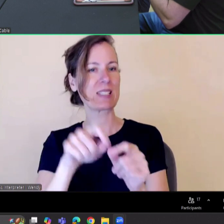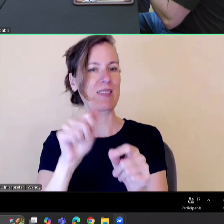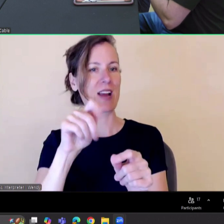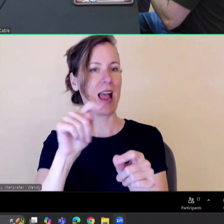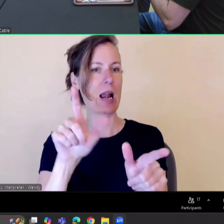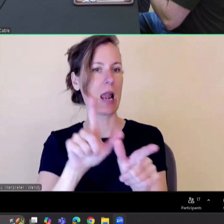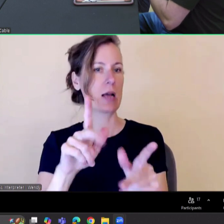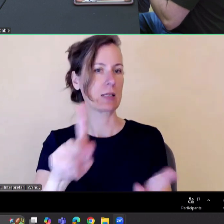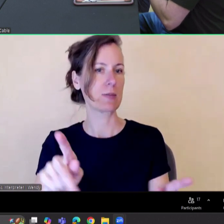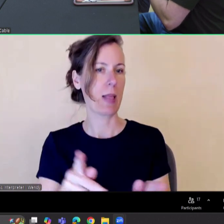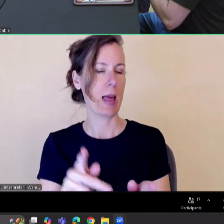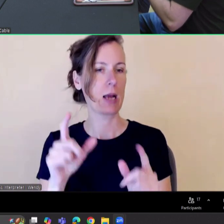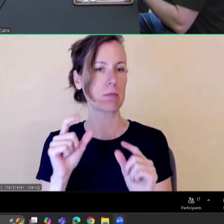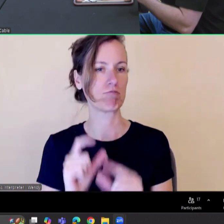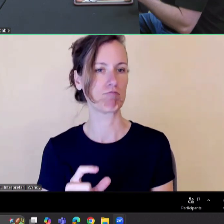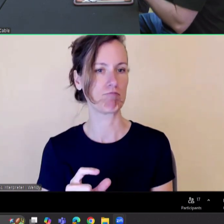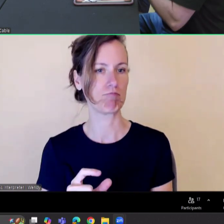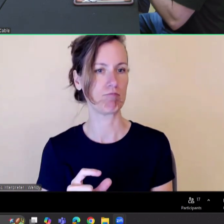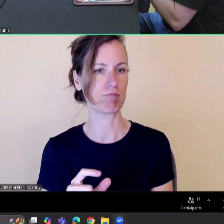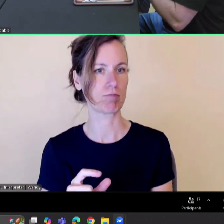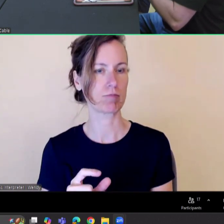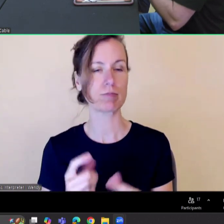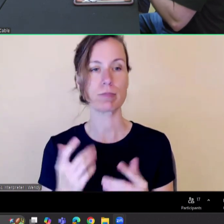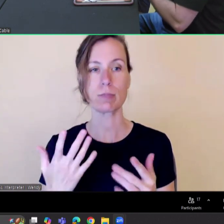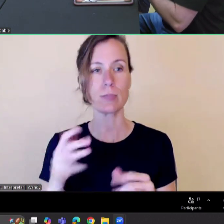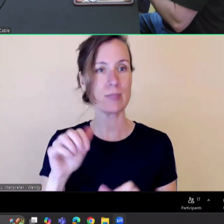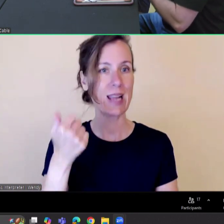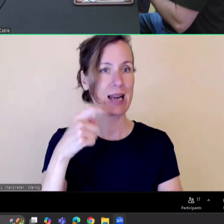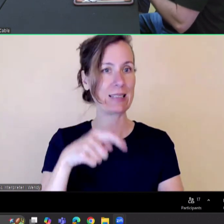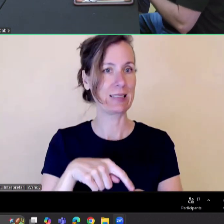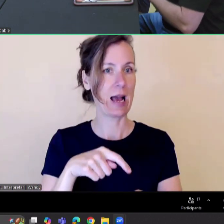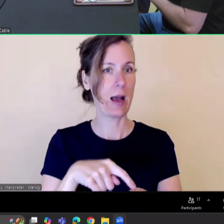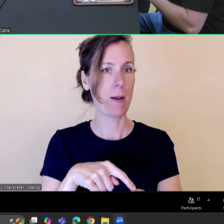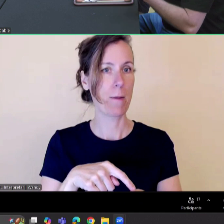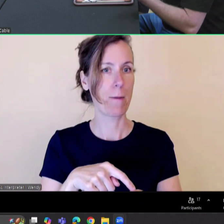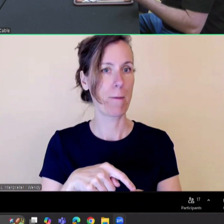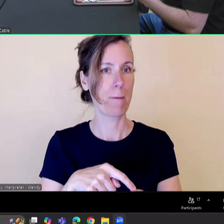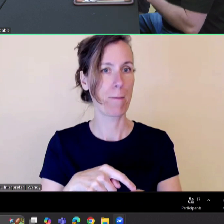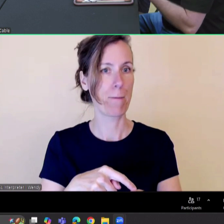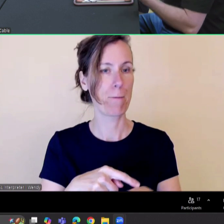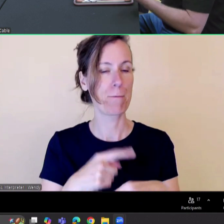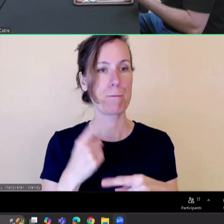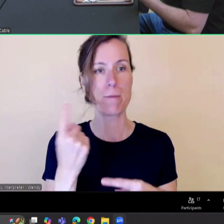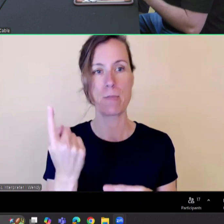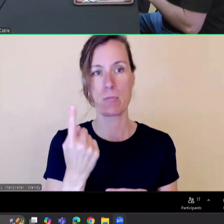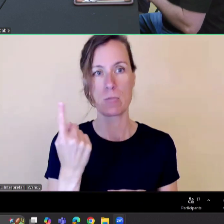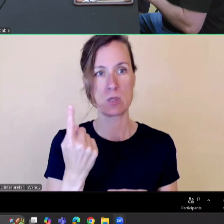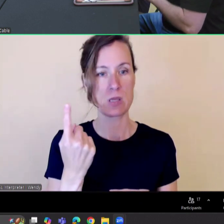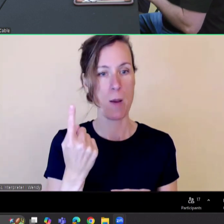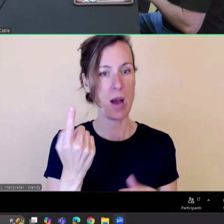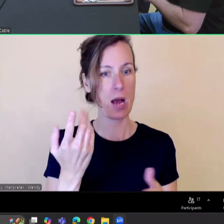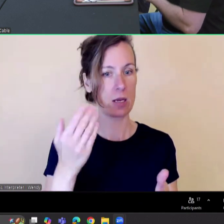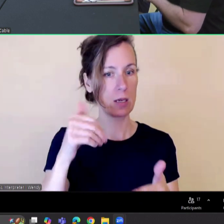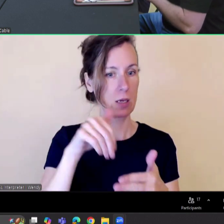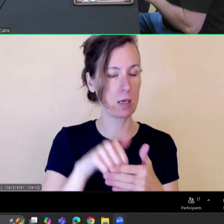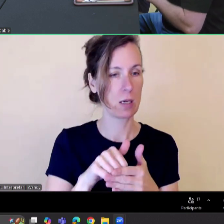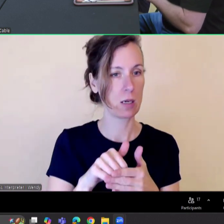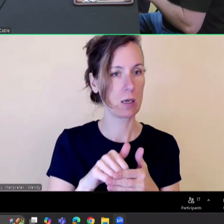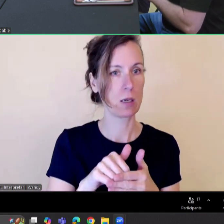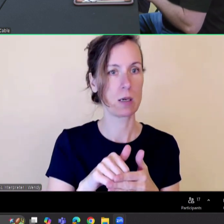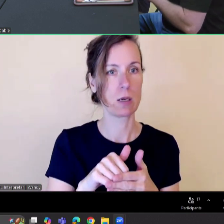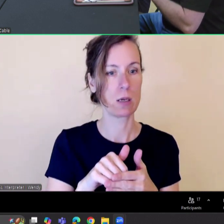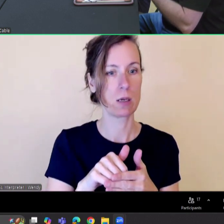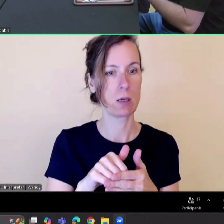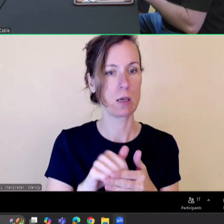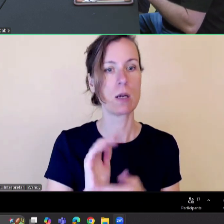So, and any time that there's any kind of, if there was somebody in it, any of that kind of stuff, our annotating